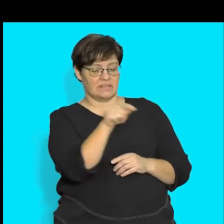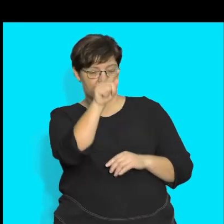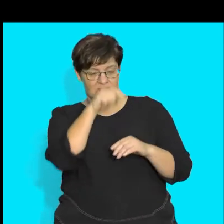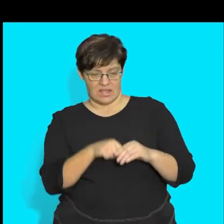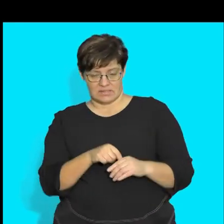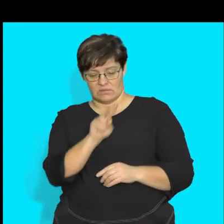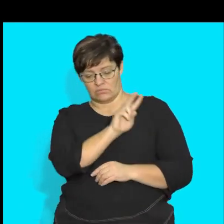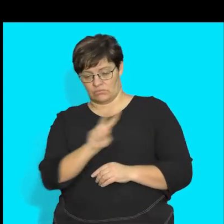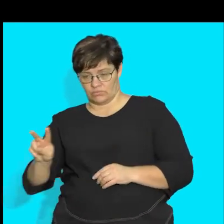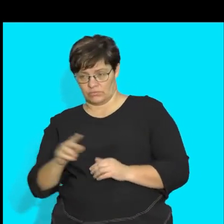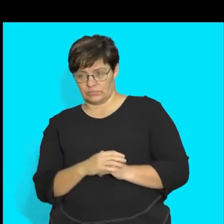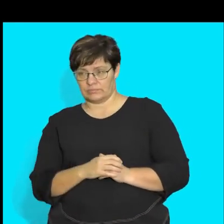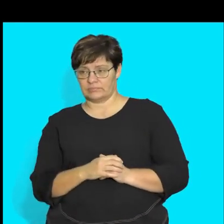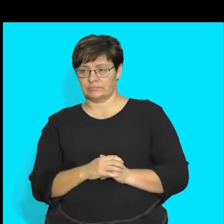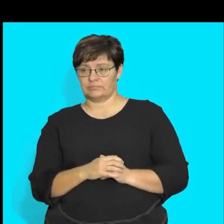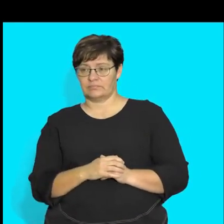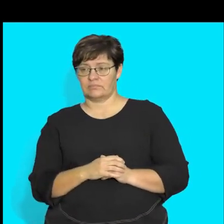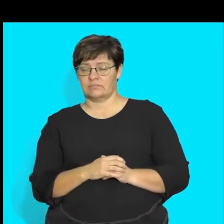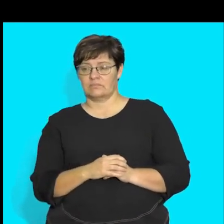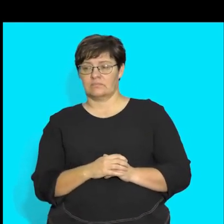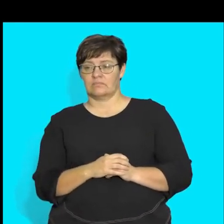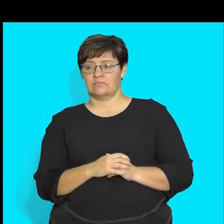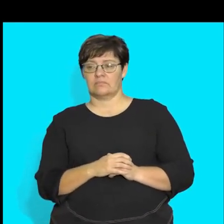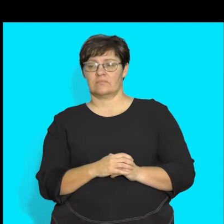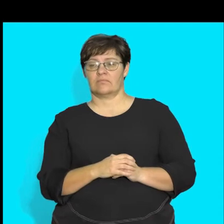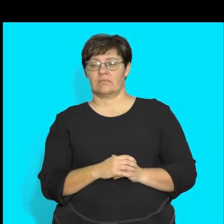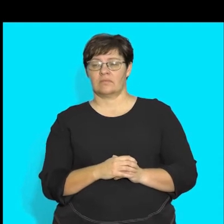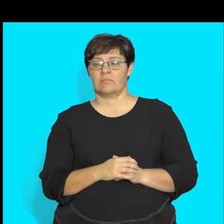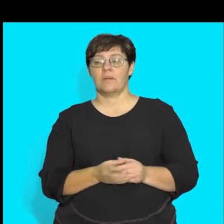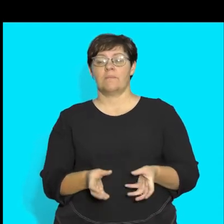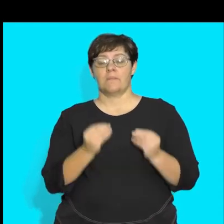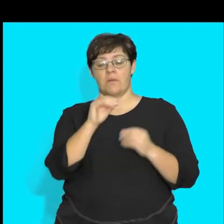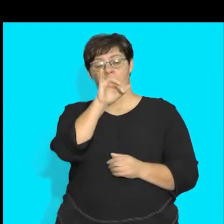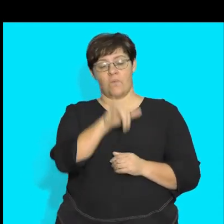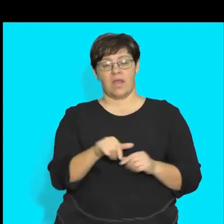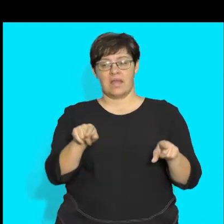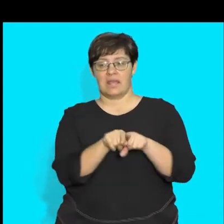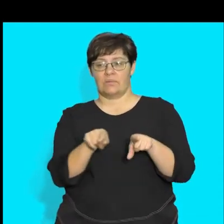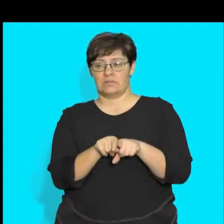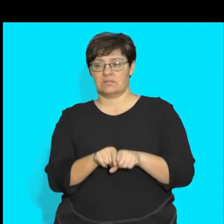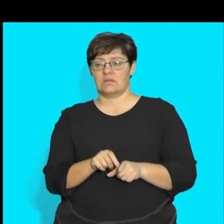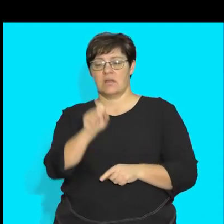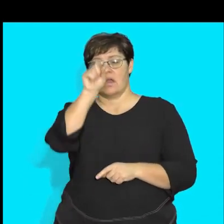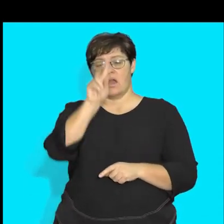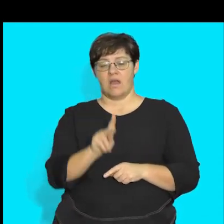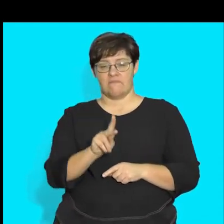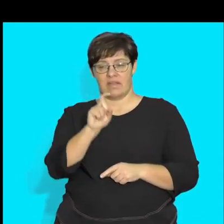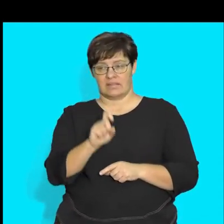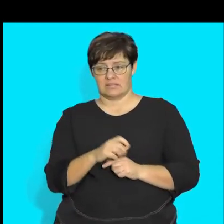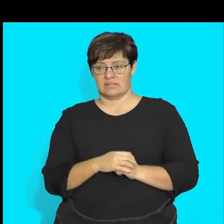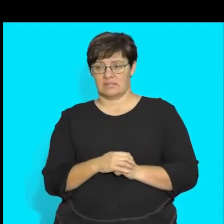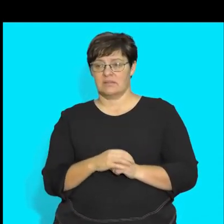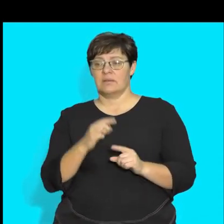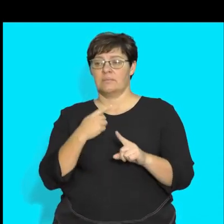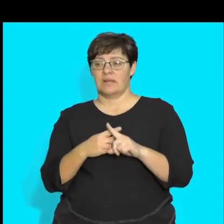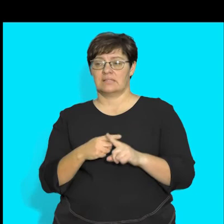divide both sides by 2, and I'm going to get y is equal to a half x